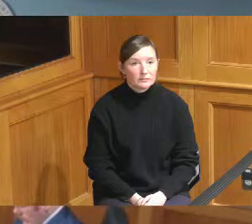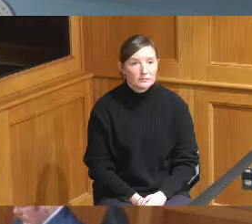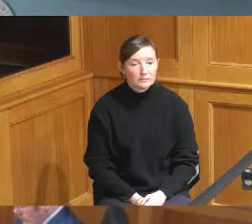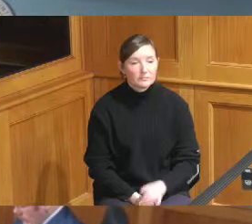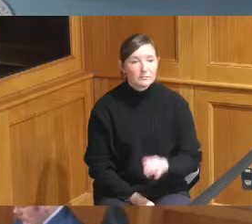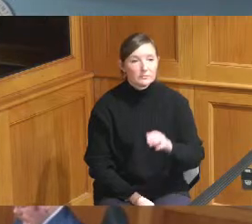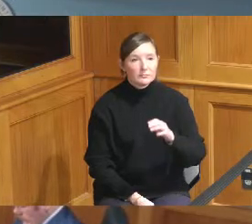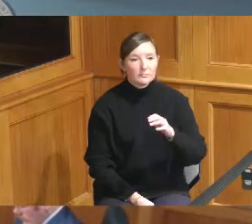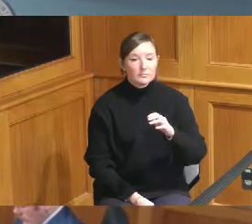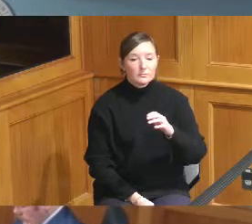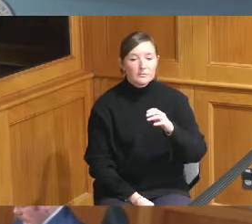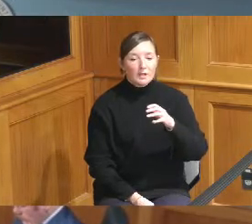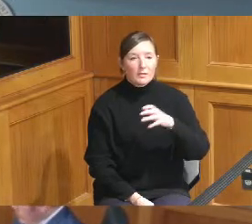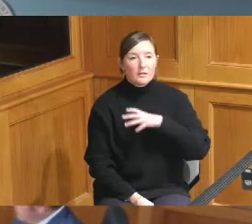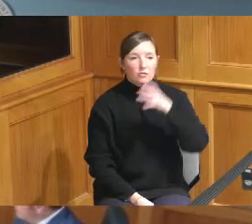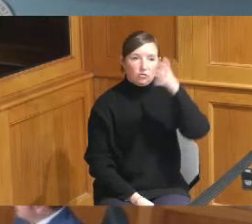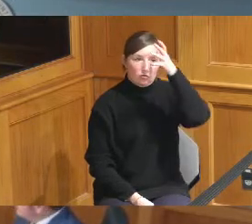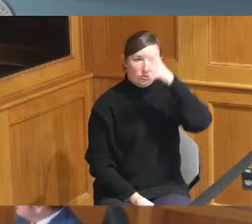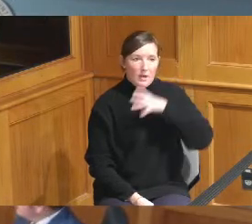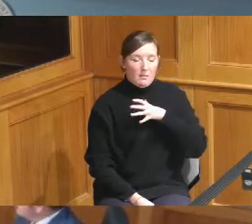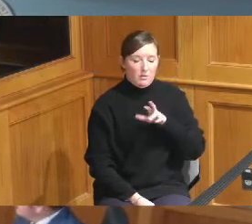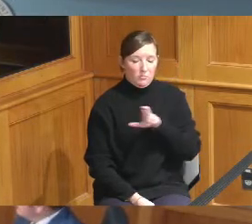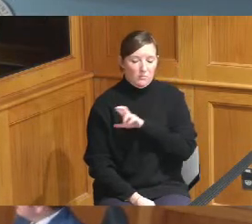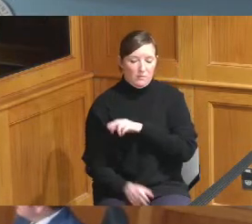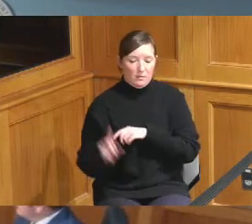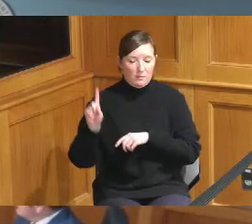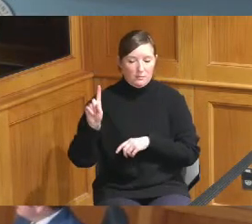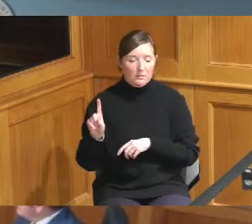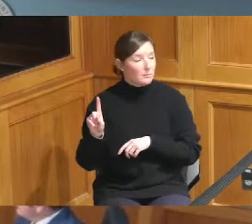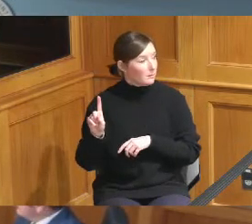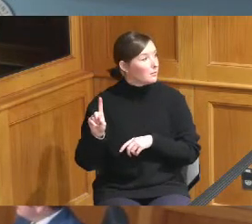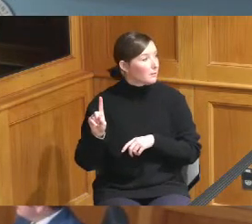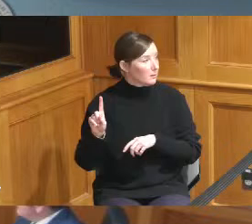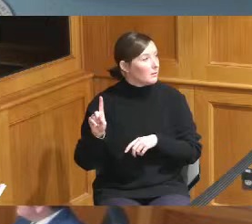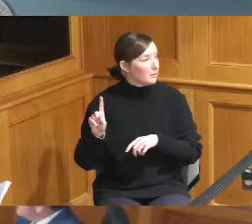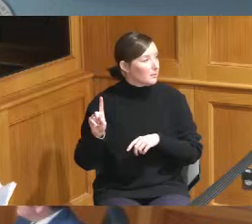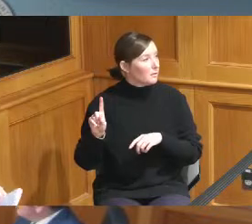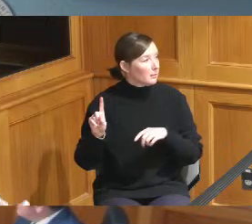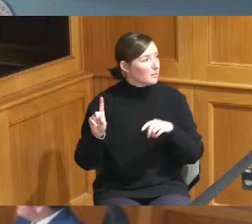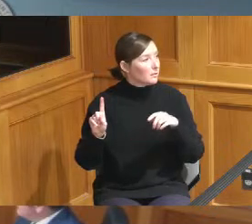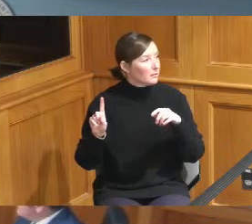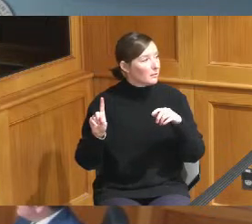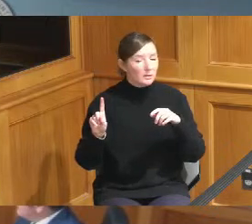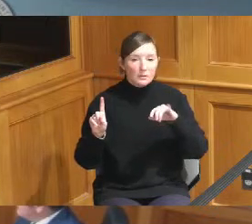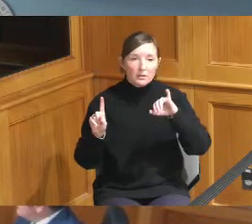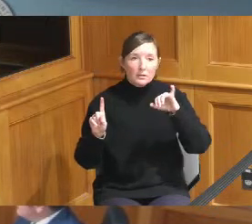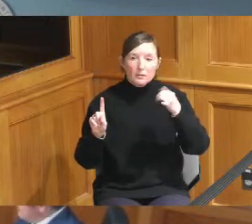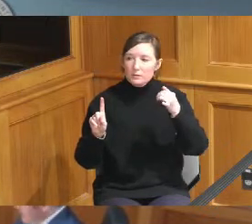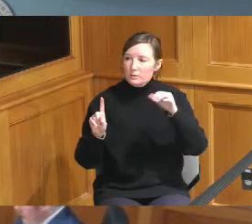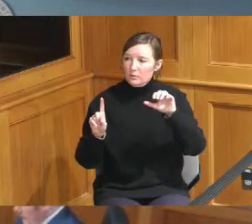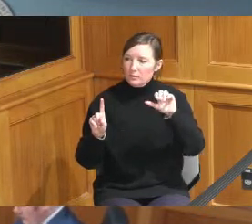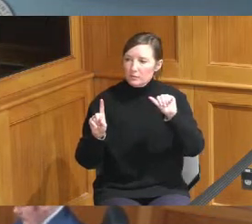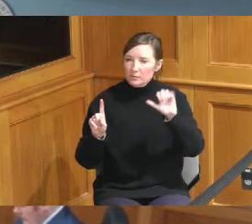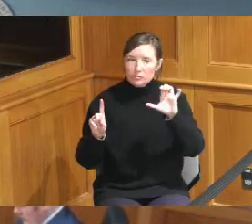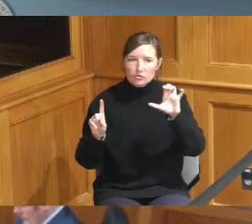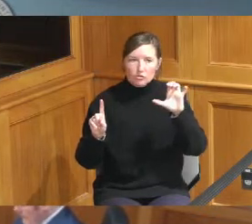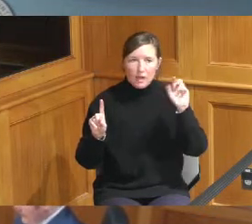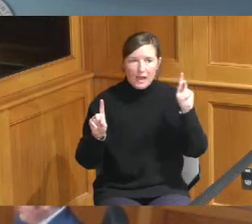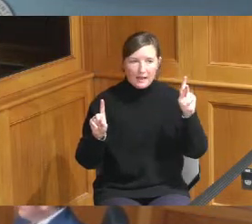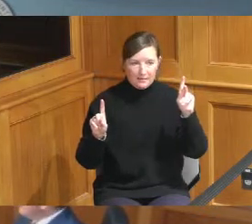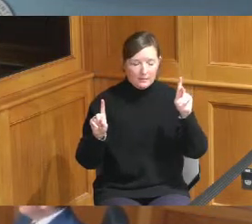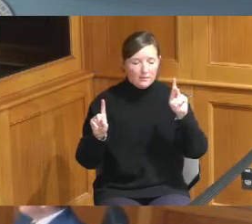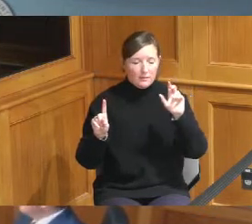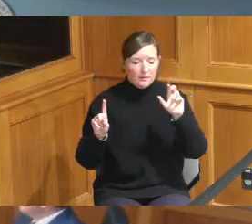The gentleman to my right is Silverton's finest manager, Jim Jack Cameron. Thank you.